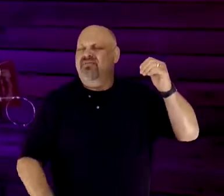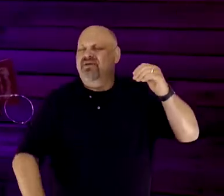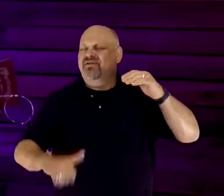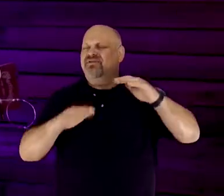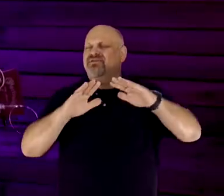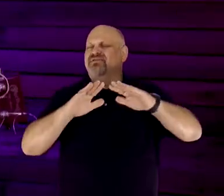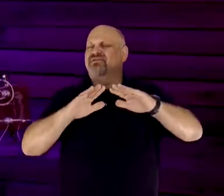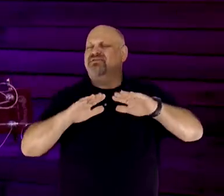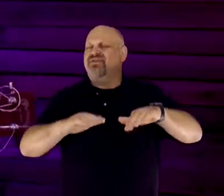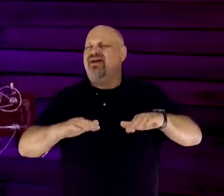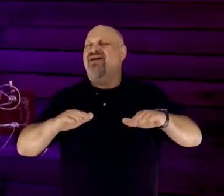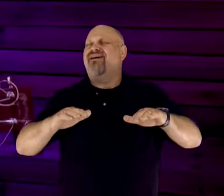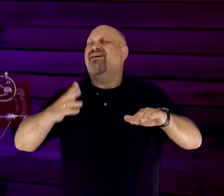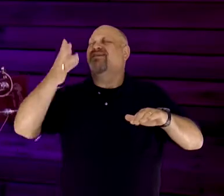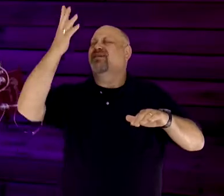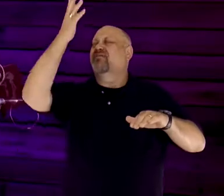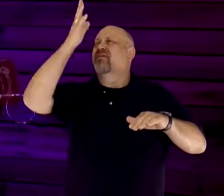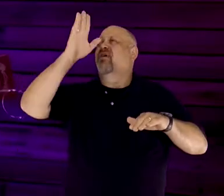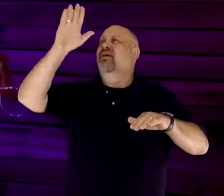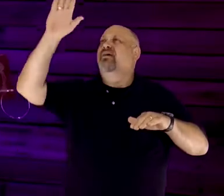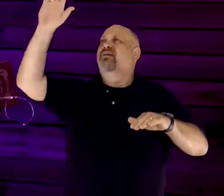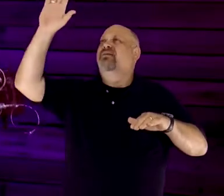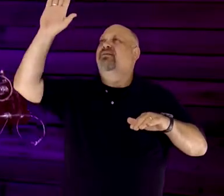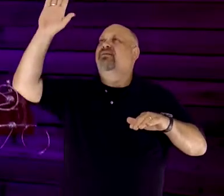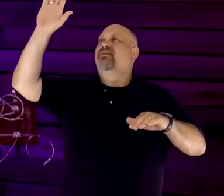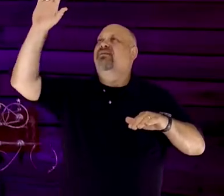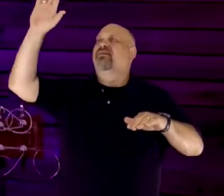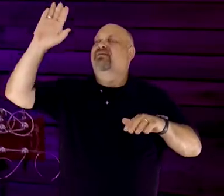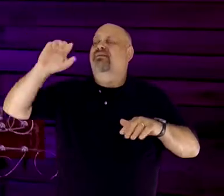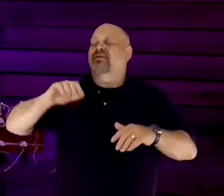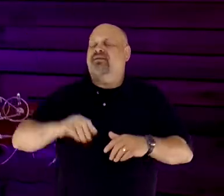a child of God.